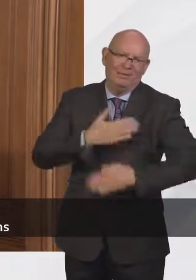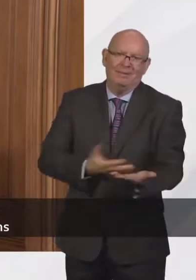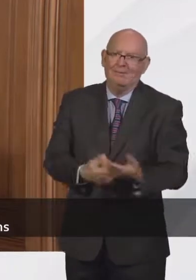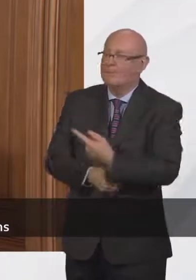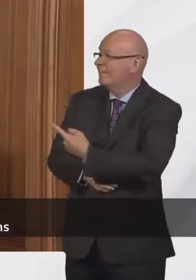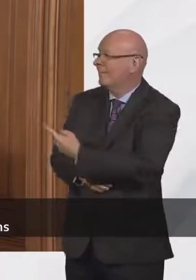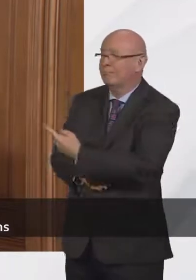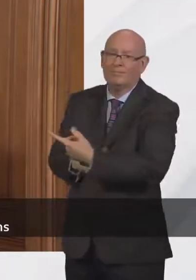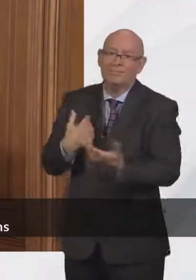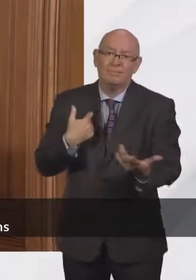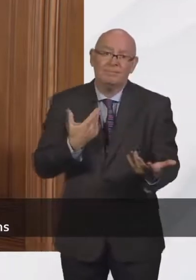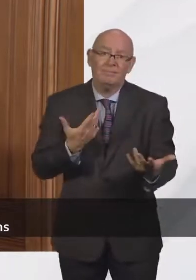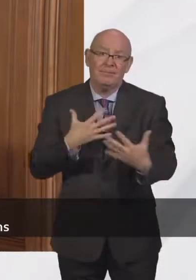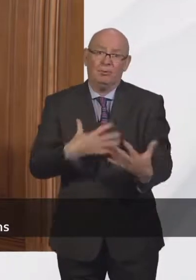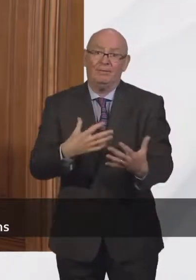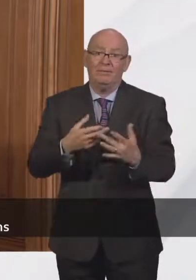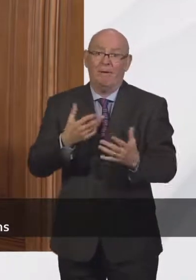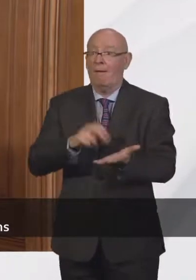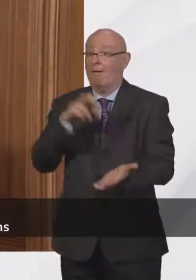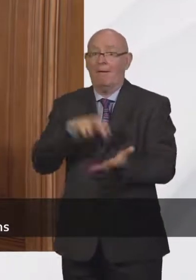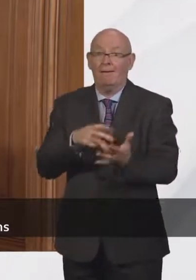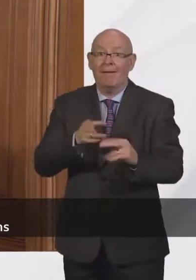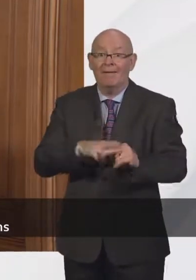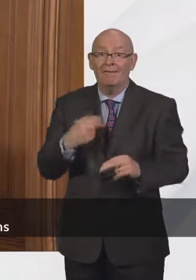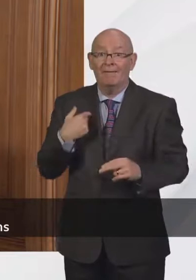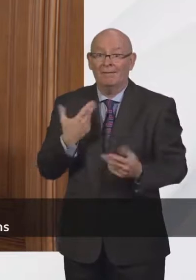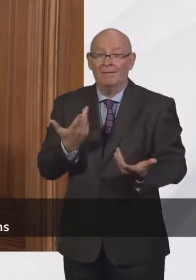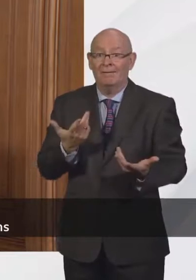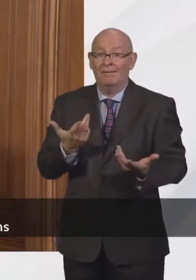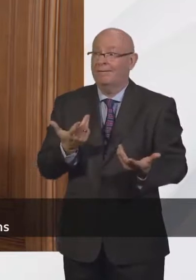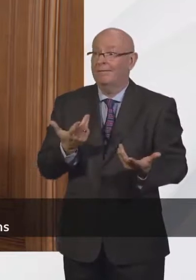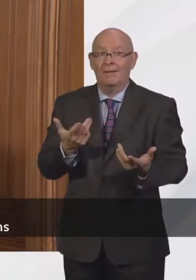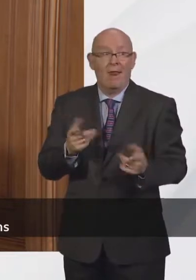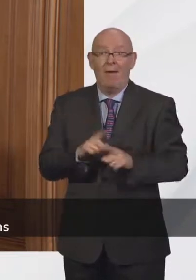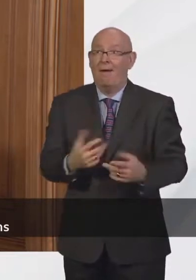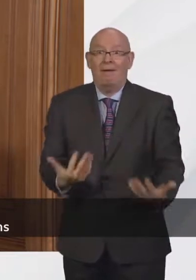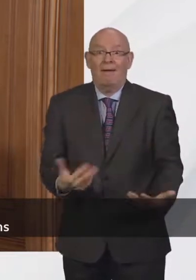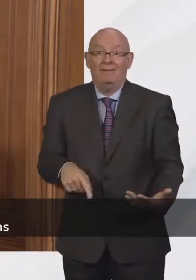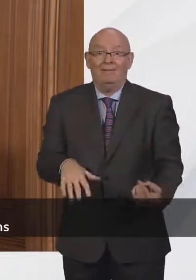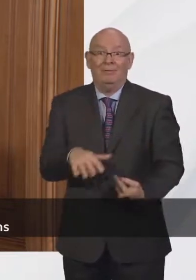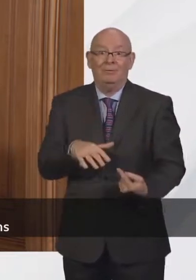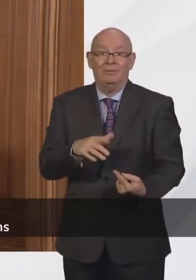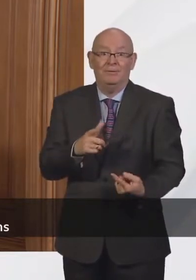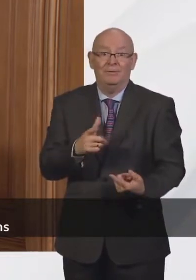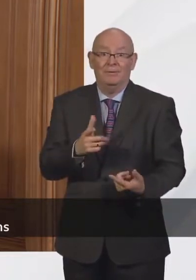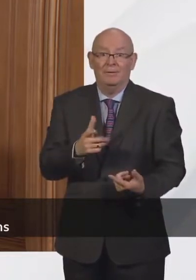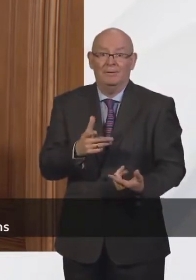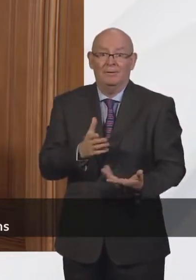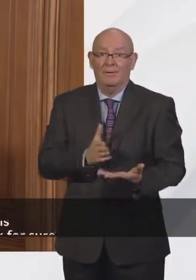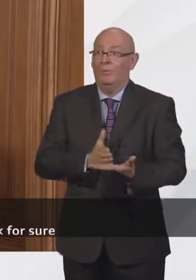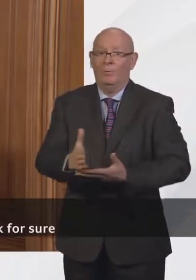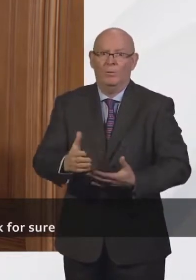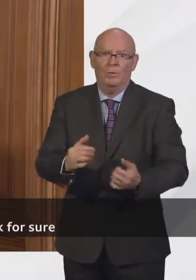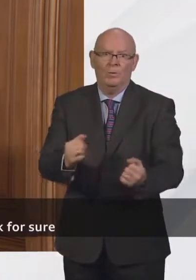are. But I expect there to be significant amount of coronavirus circulating at least into that time. And I think it's going to be